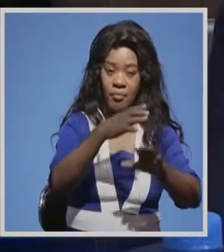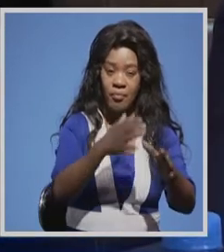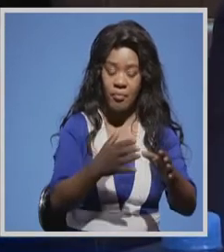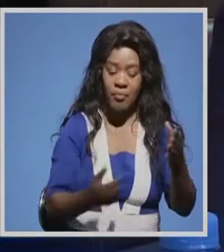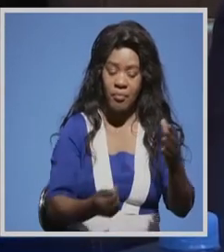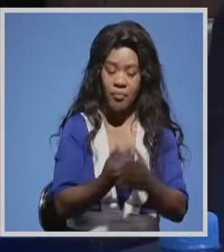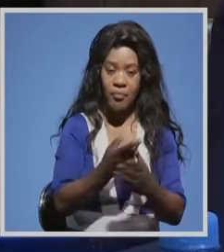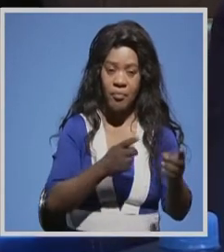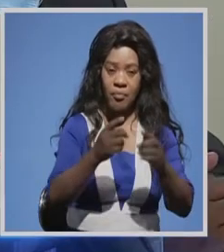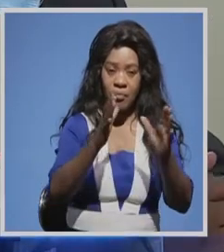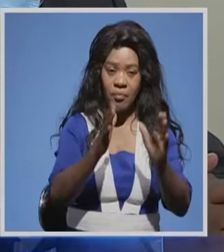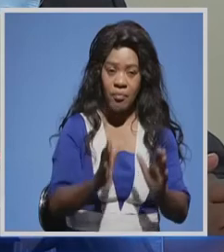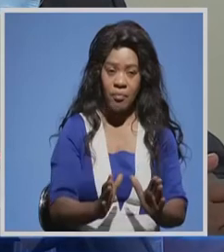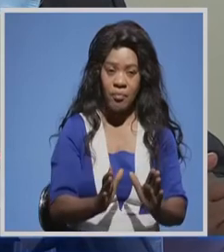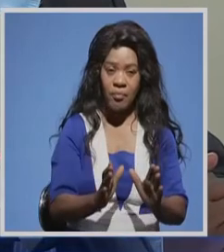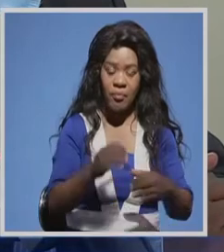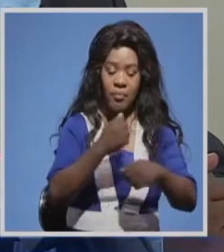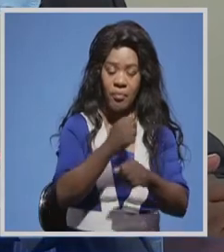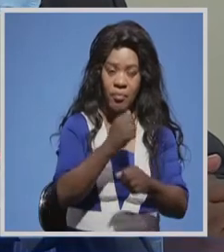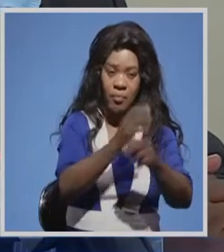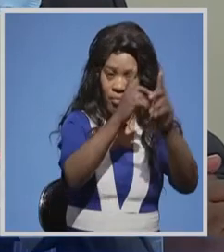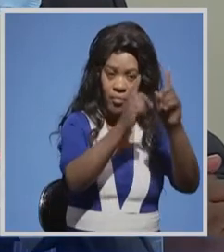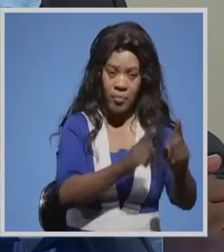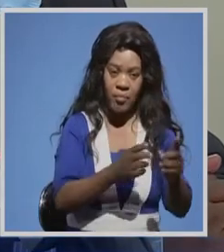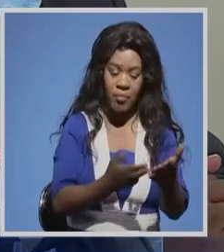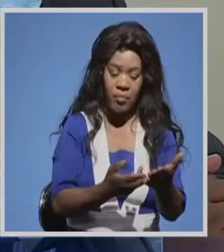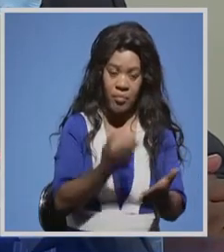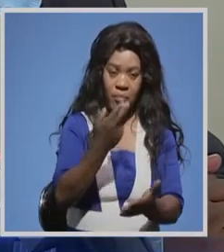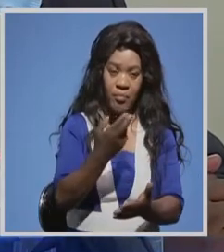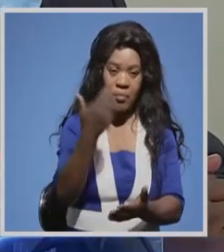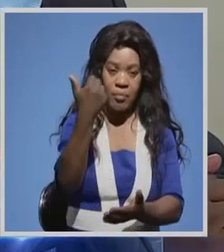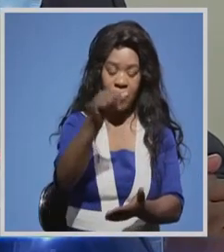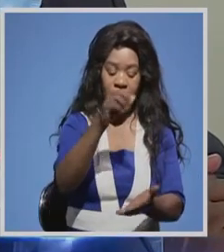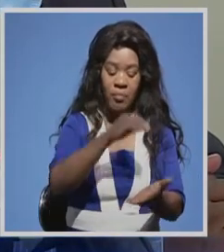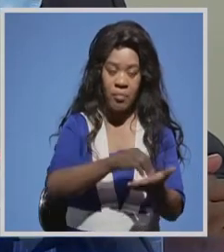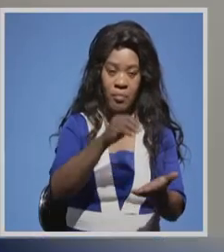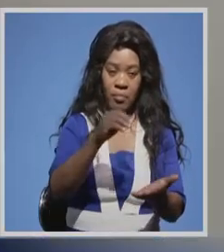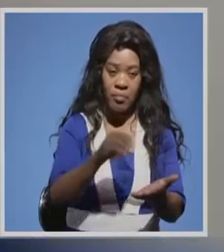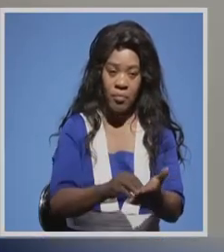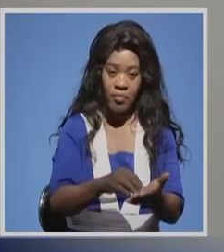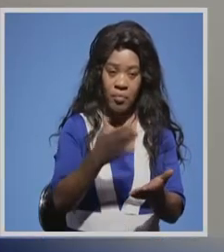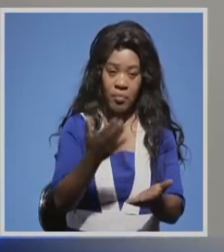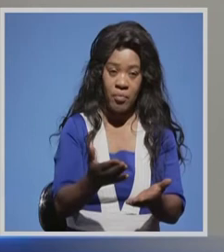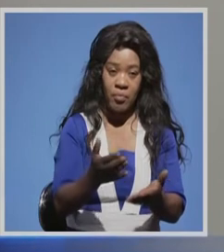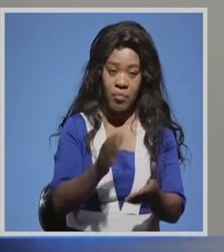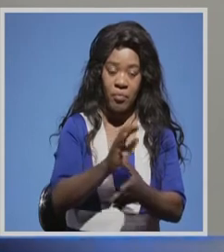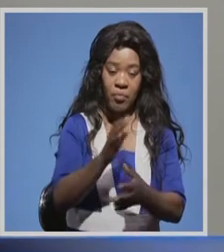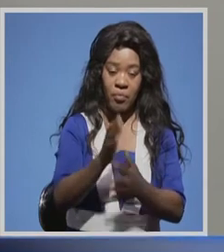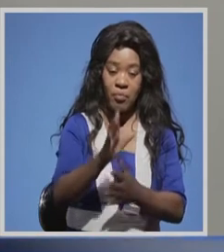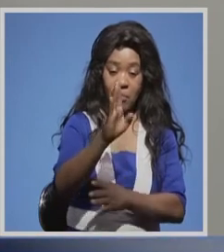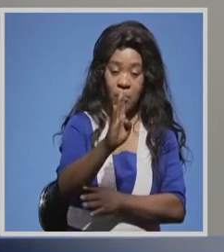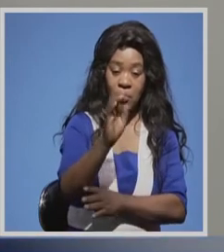we took a decision that we are going to raise a $10 million Chipolopolo bond, and some